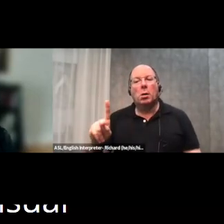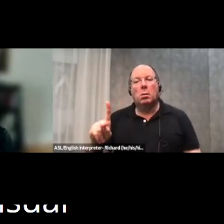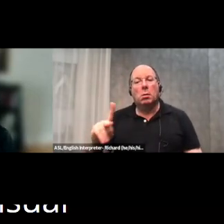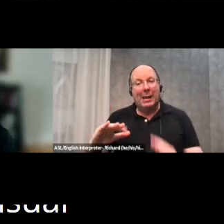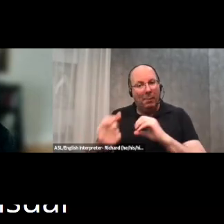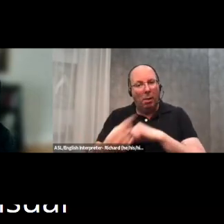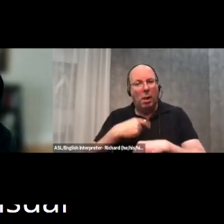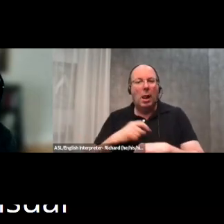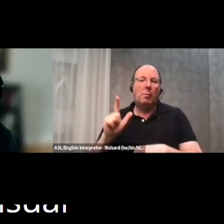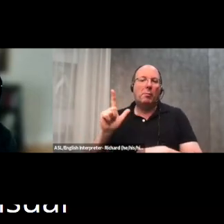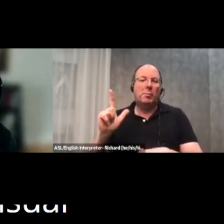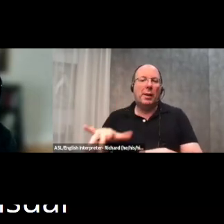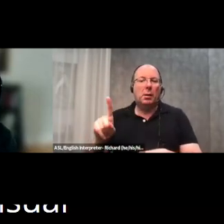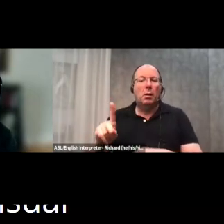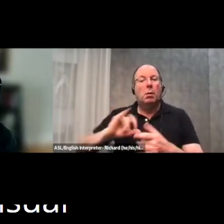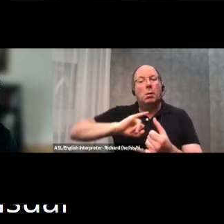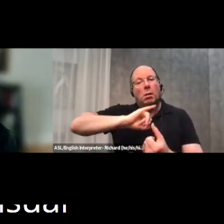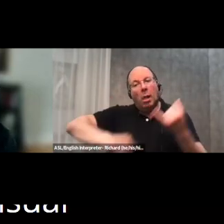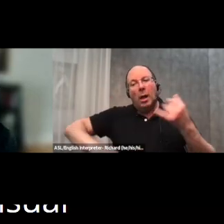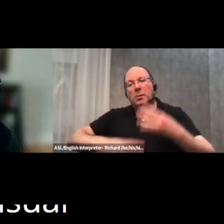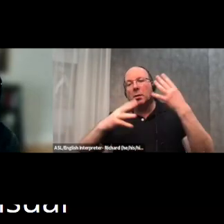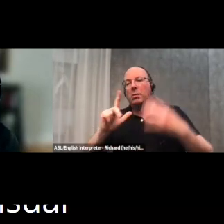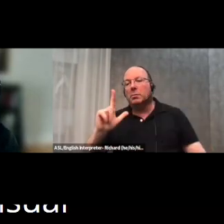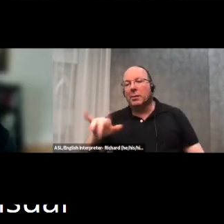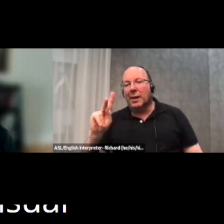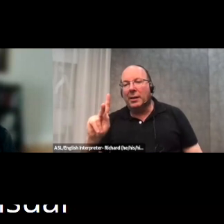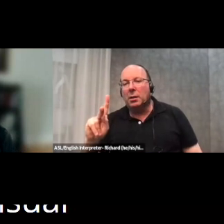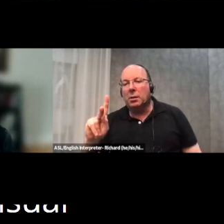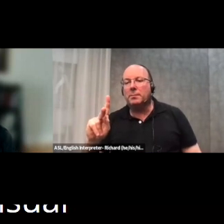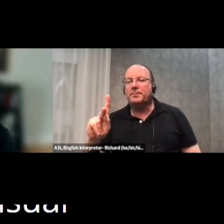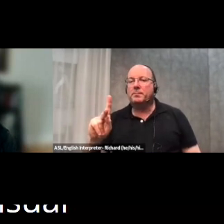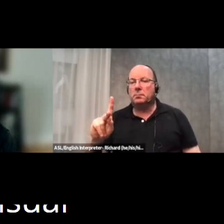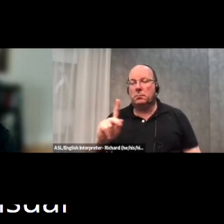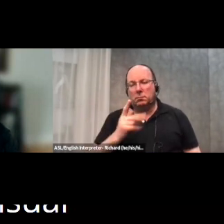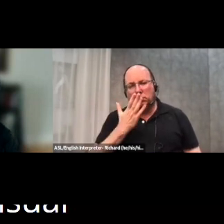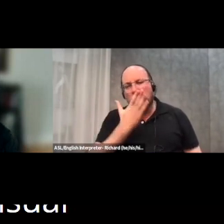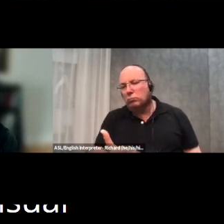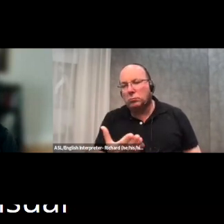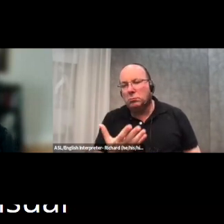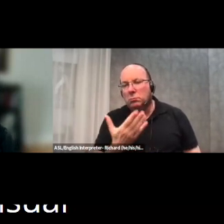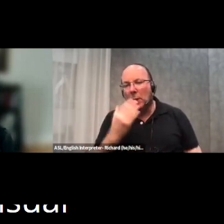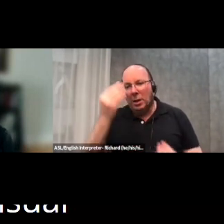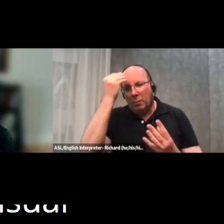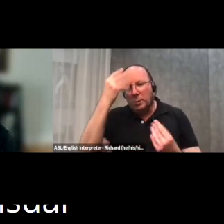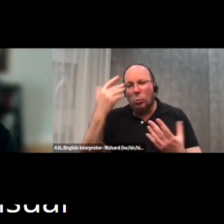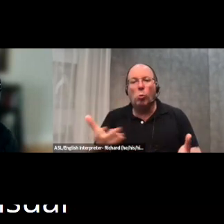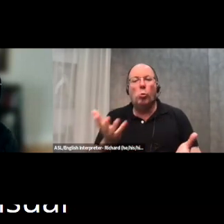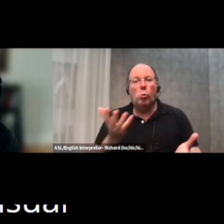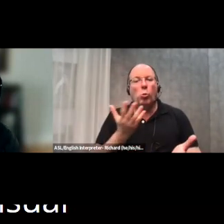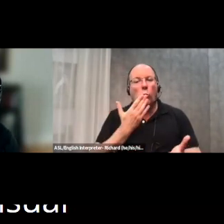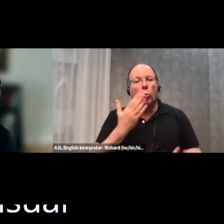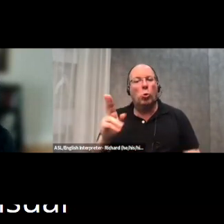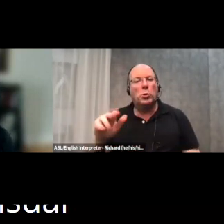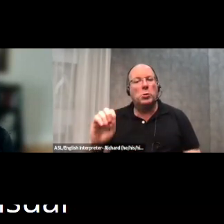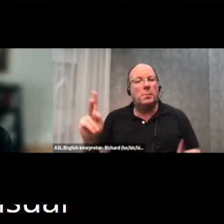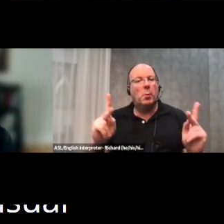link to it. My email address will be at the end, but it is really good information, and I think it could be useful for folks who